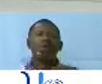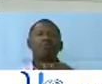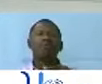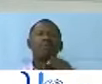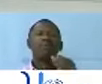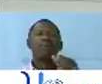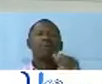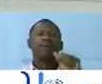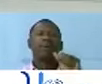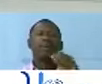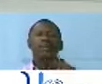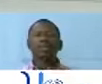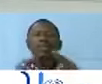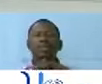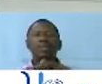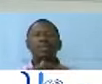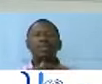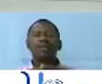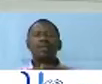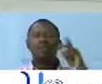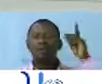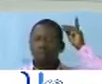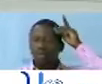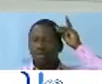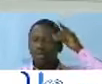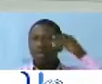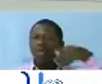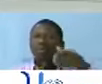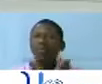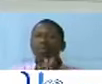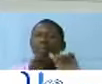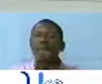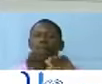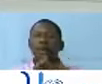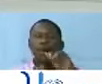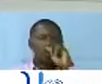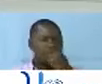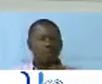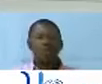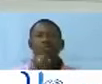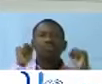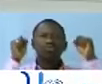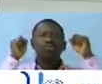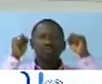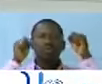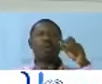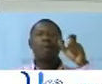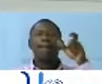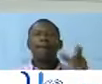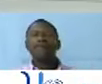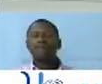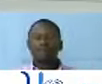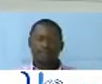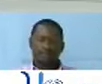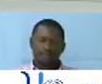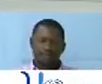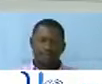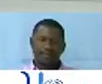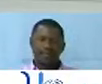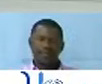APRC supporter toftal nak Fatou kenn ko xamne ni mu ngi do yëngatu ci parti APRC. I